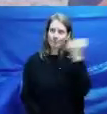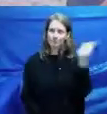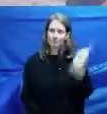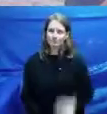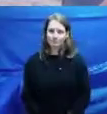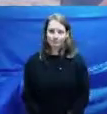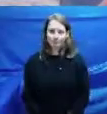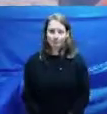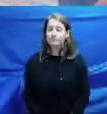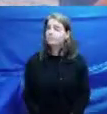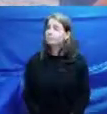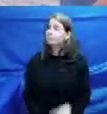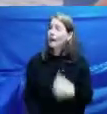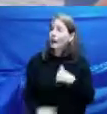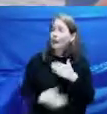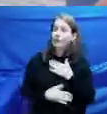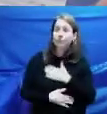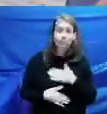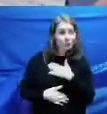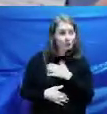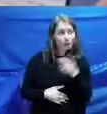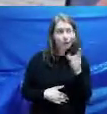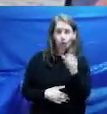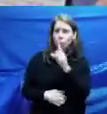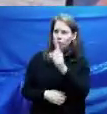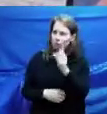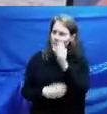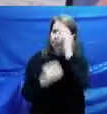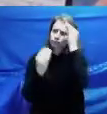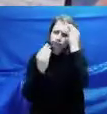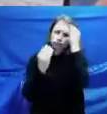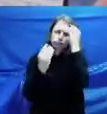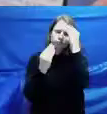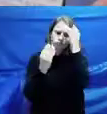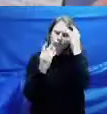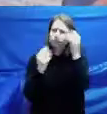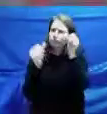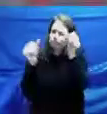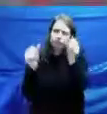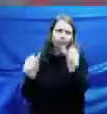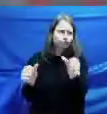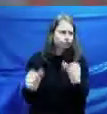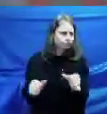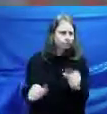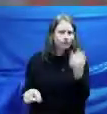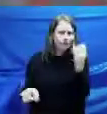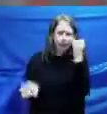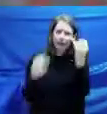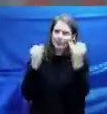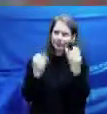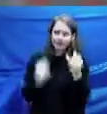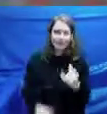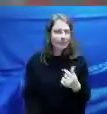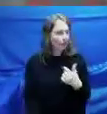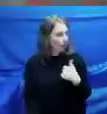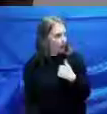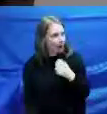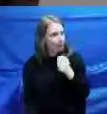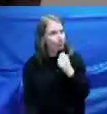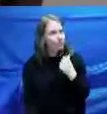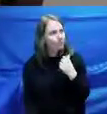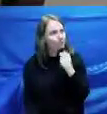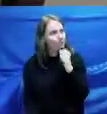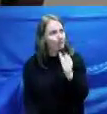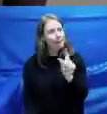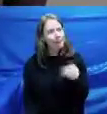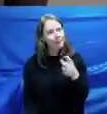how thoughtfully you responded to sort of, the client's needs, my needs. It's not just for your teacher who sees your work all the time,